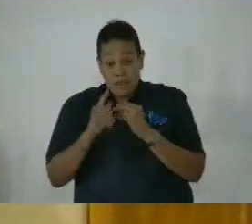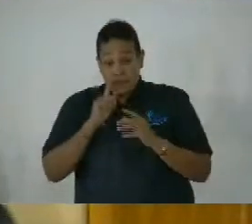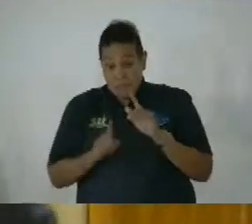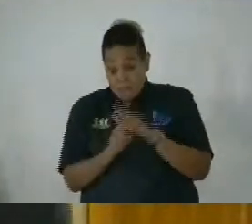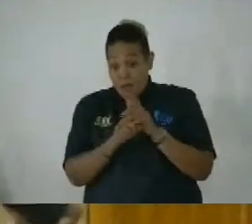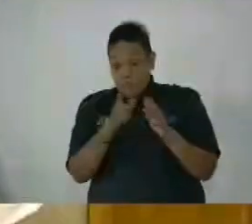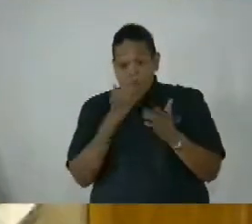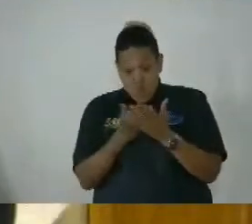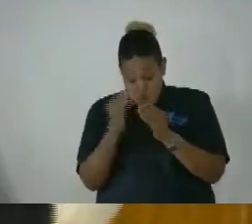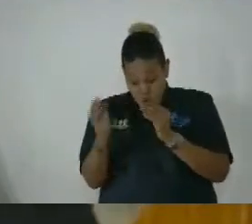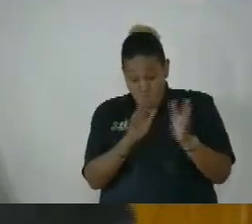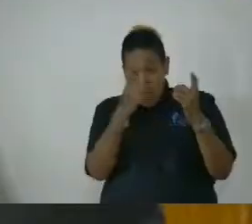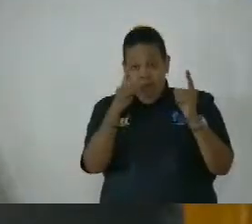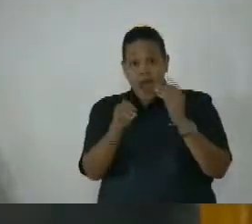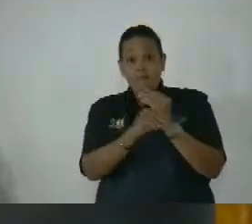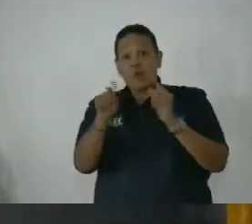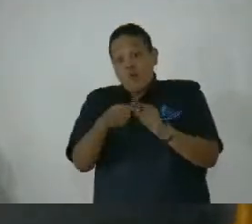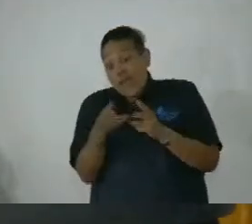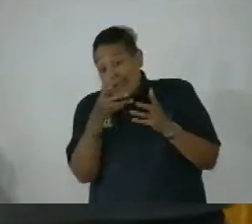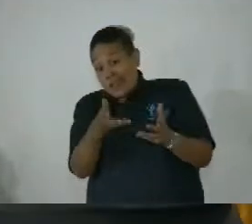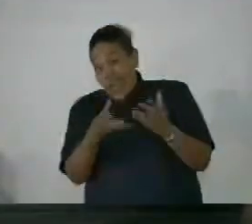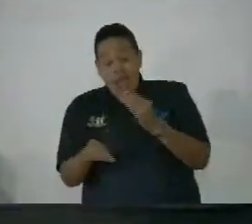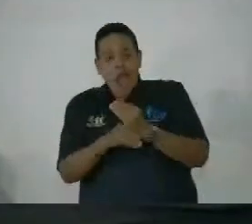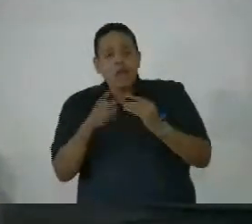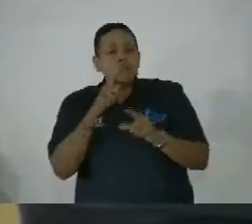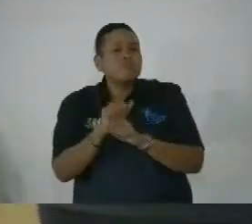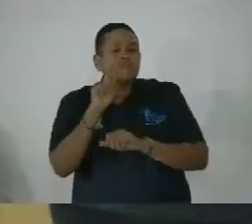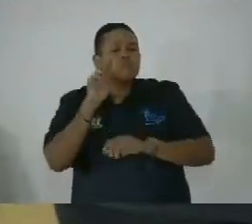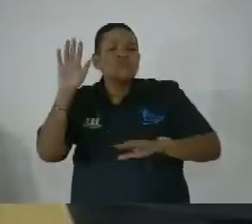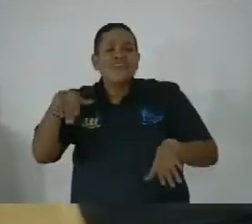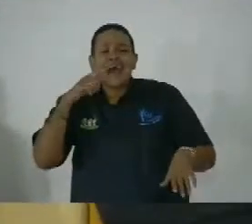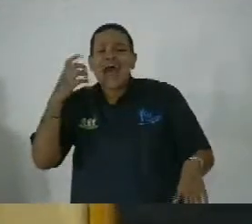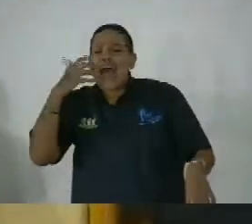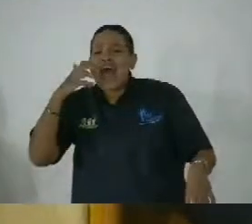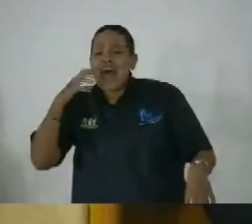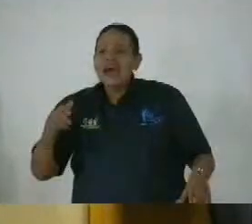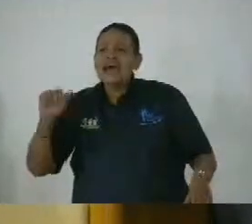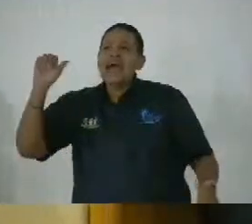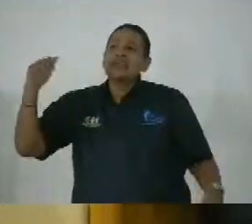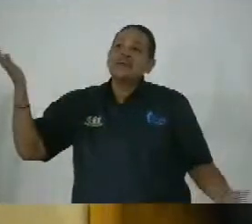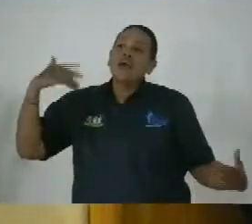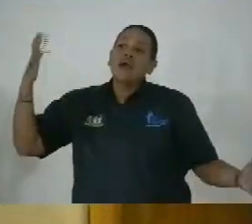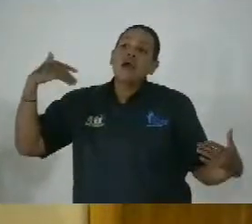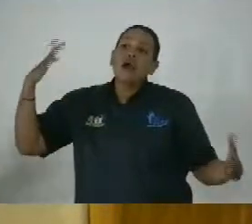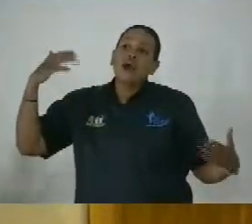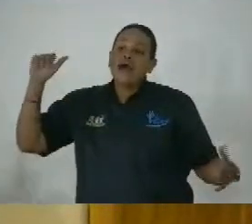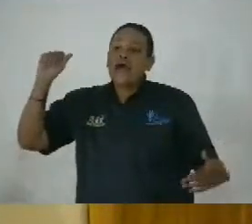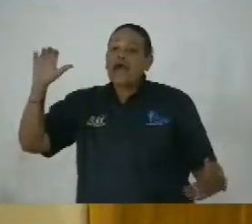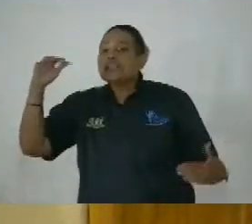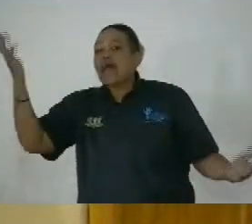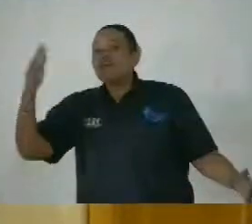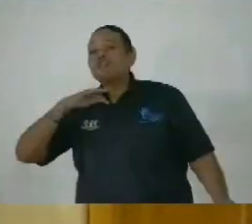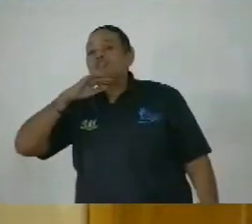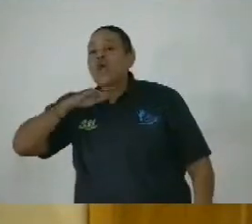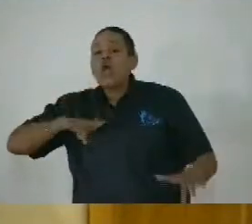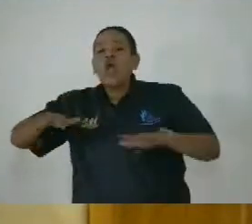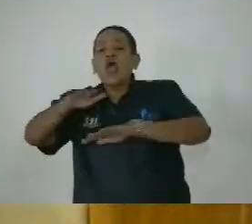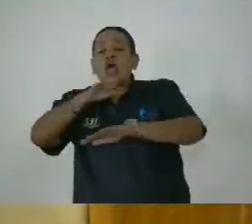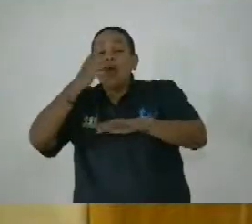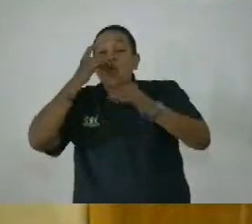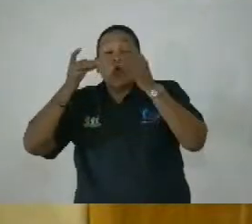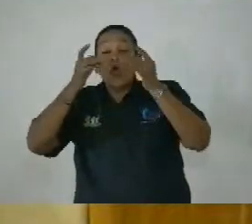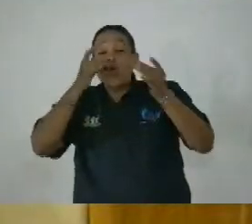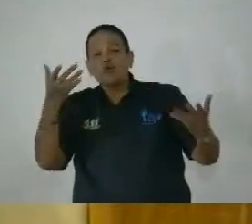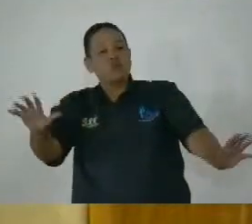in good order. That when you go in there, it's not overheating because you know your conditioning, there's too much dust, and the computers get damaged quickly.